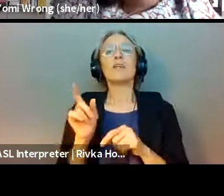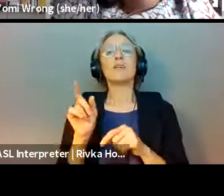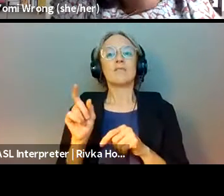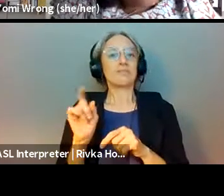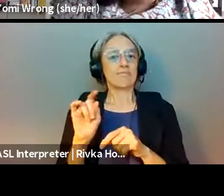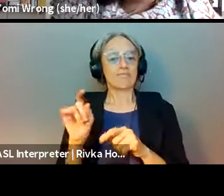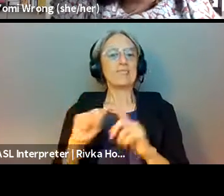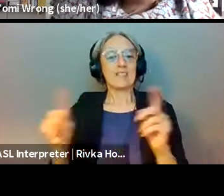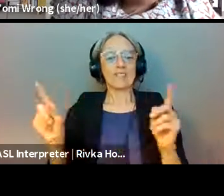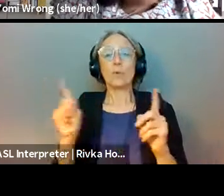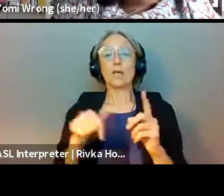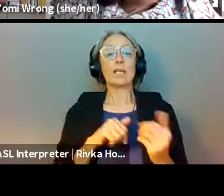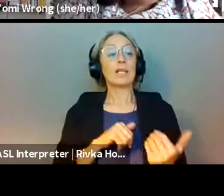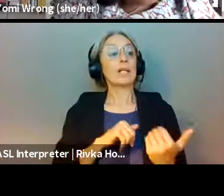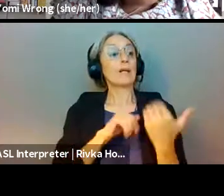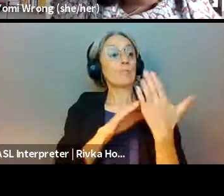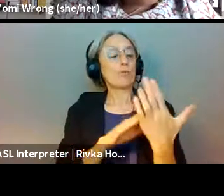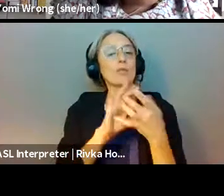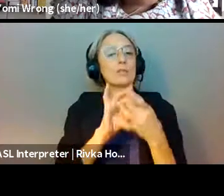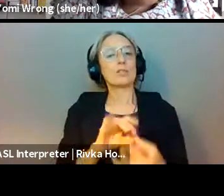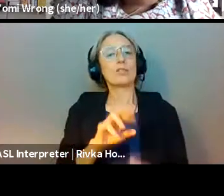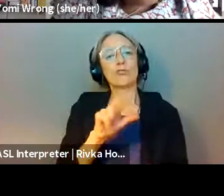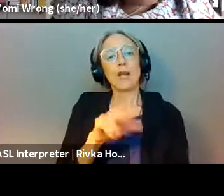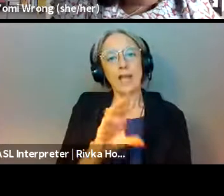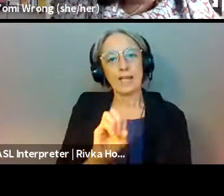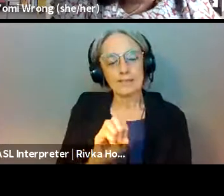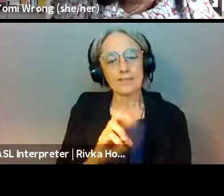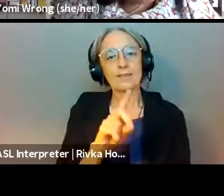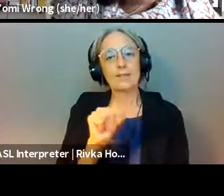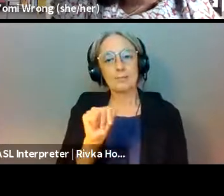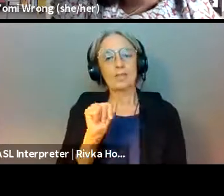approach to it. So I just really encourage